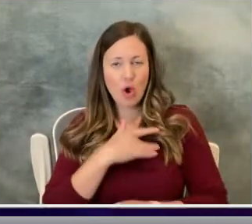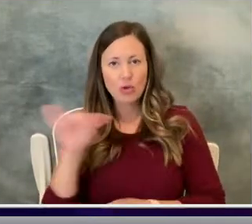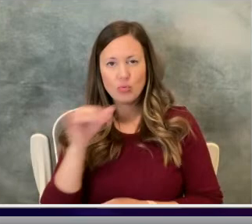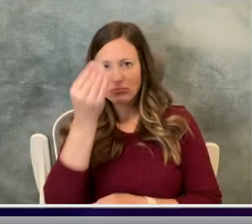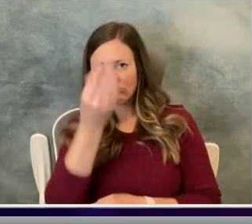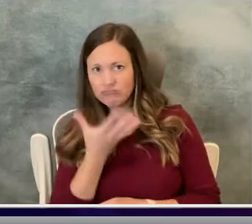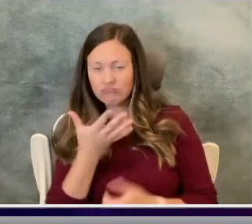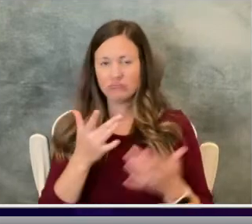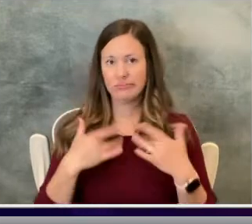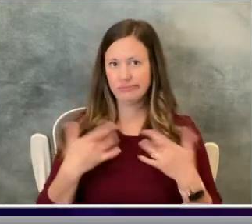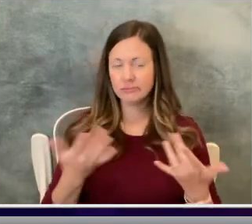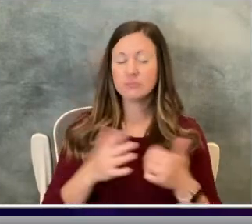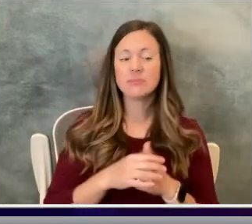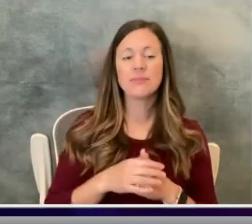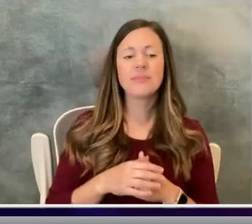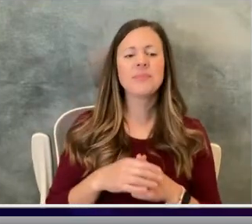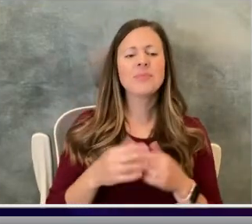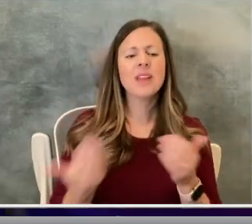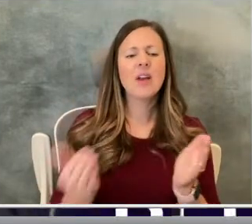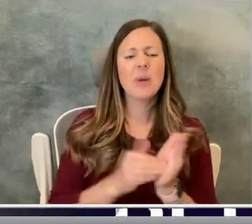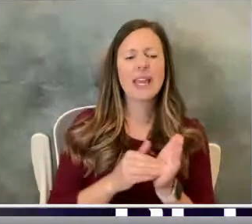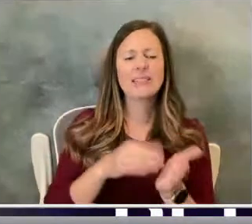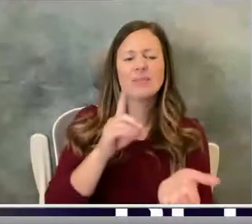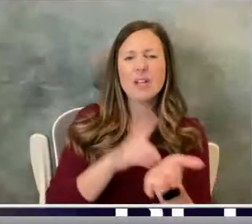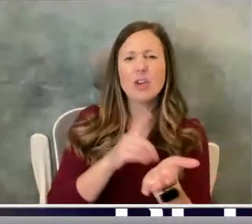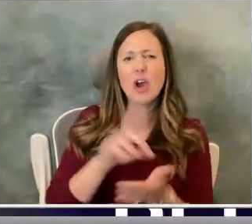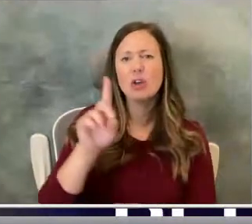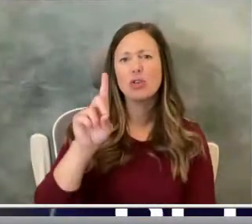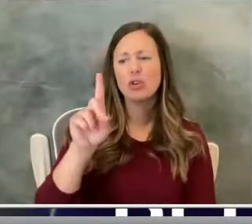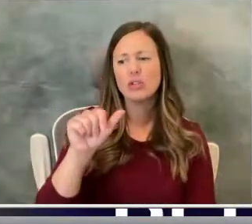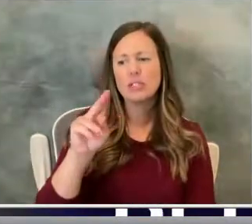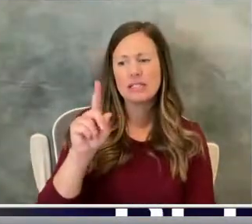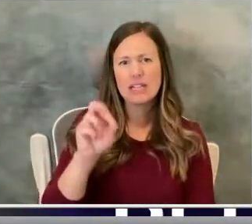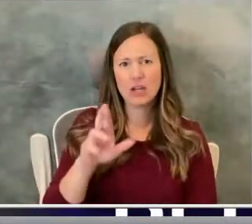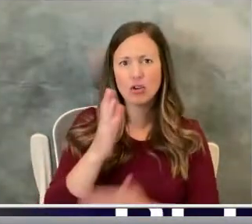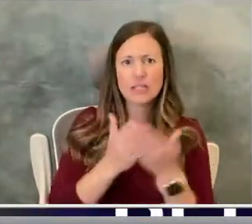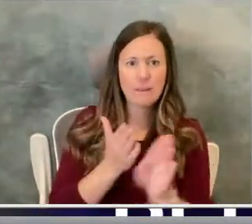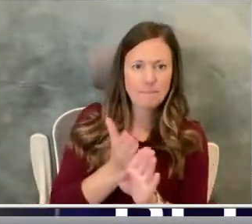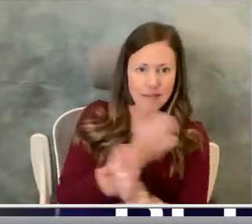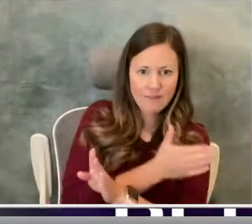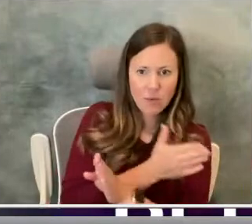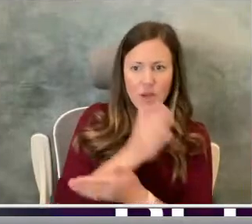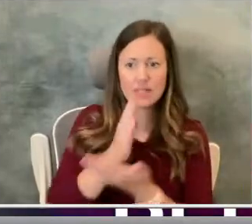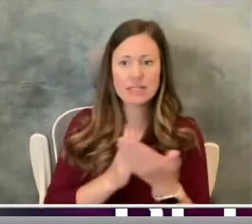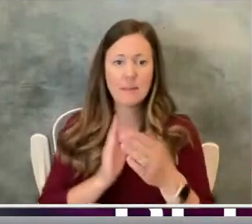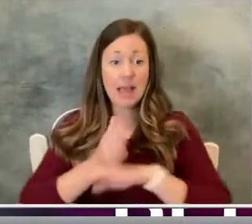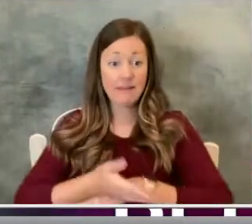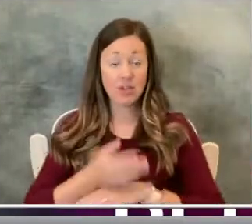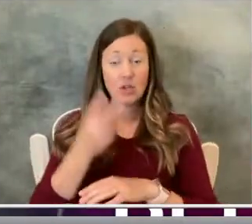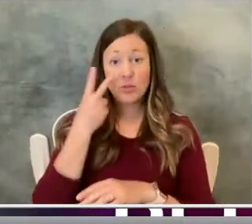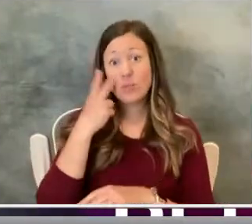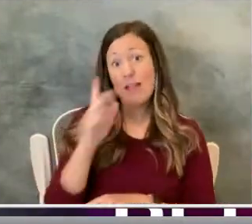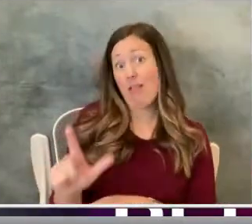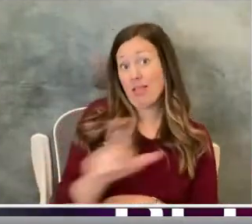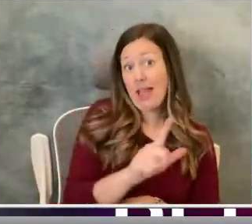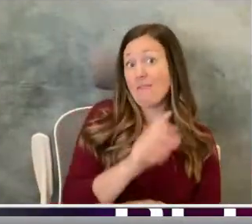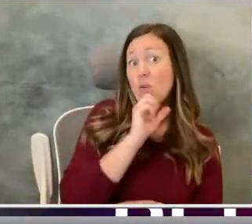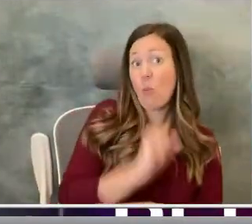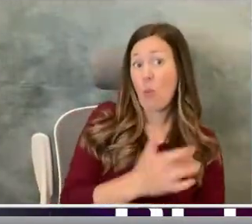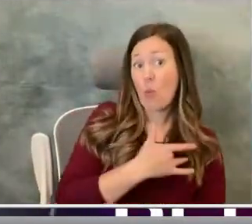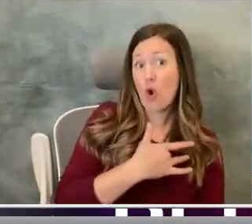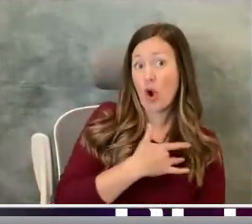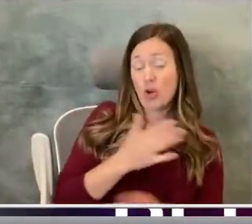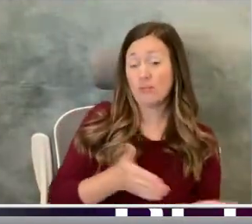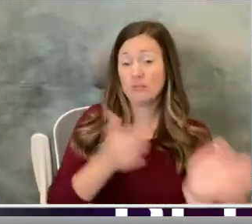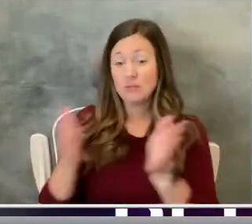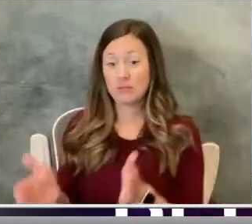because we have some before and after. So we have his old heart to show you on the left, and we have his new heart on the right. And